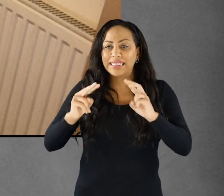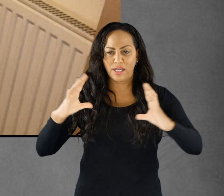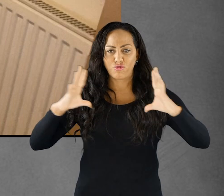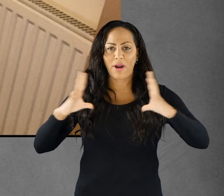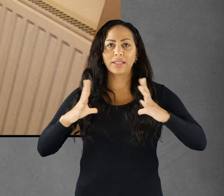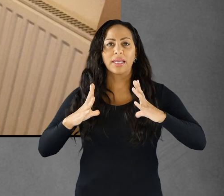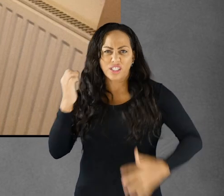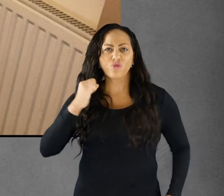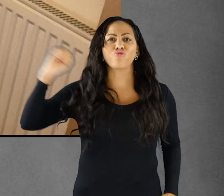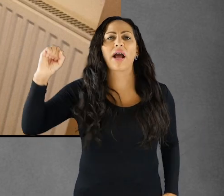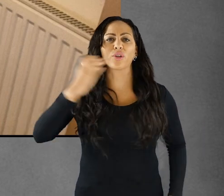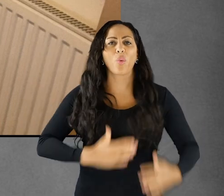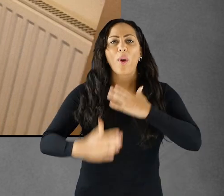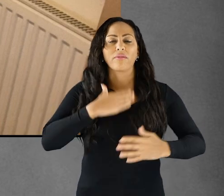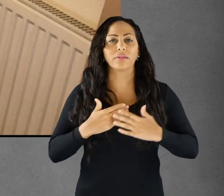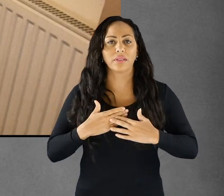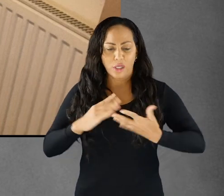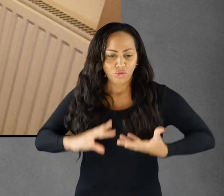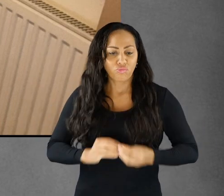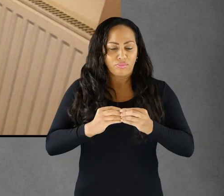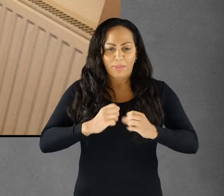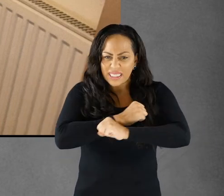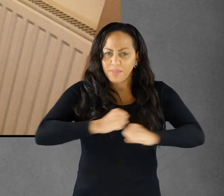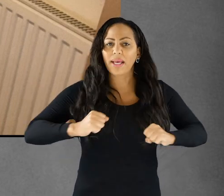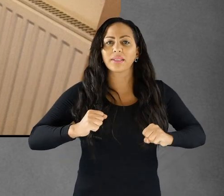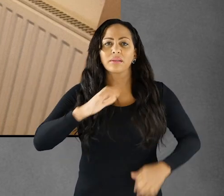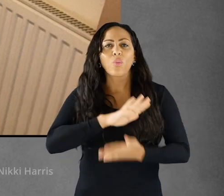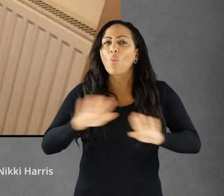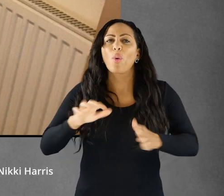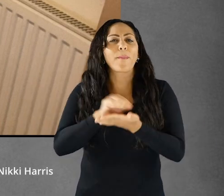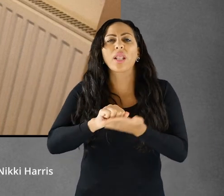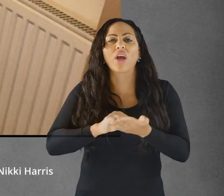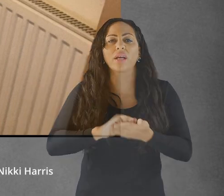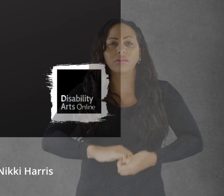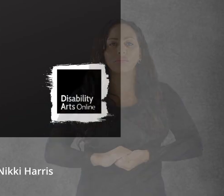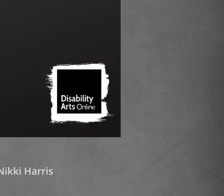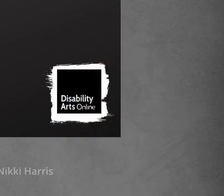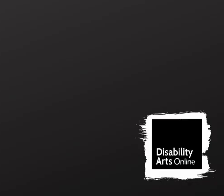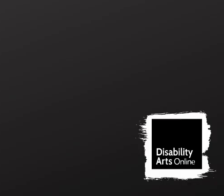rest as a radical act that makes space unapologetically.